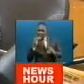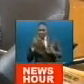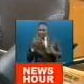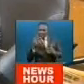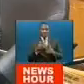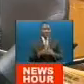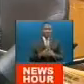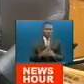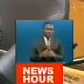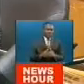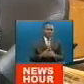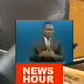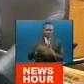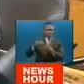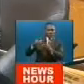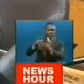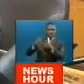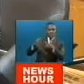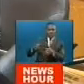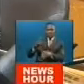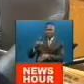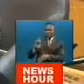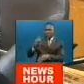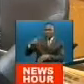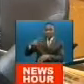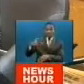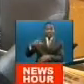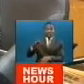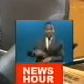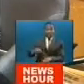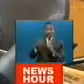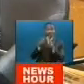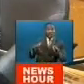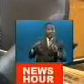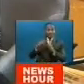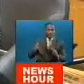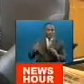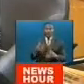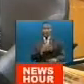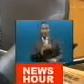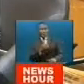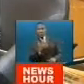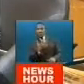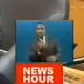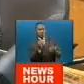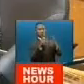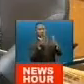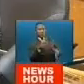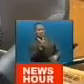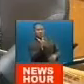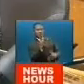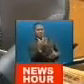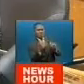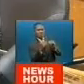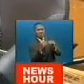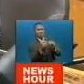students from LEAP beneficiary households, you look at F, a student in a household with income